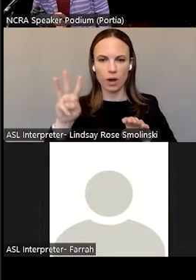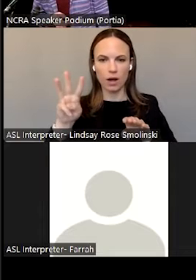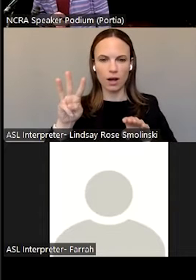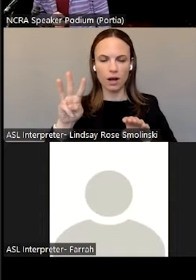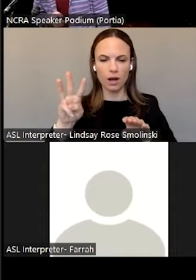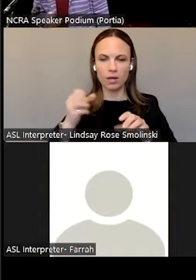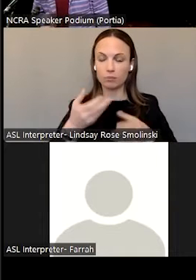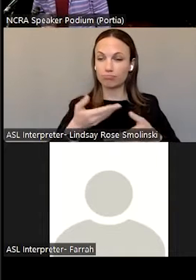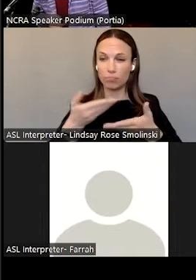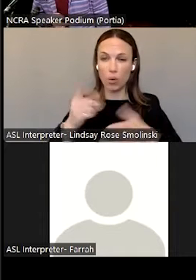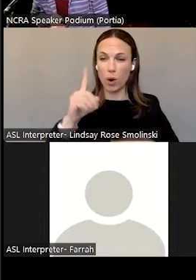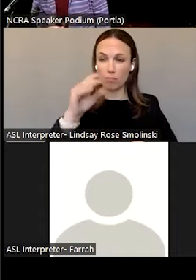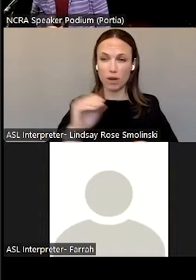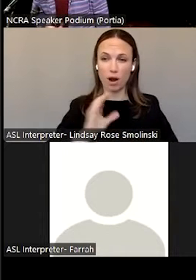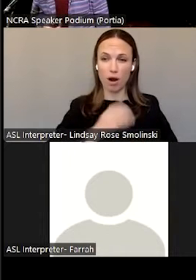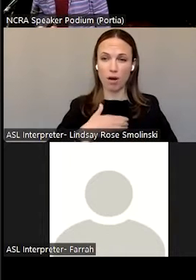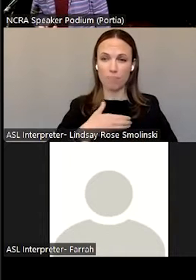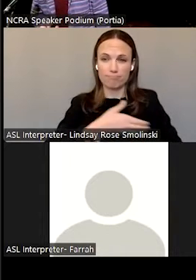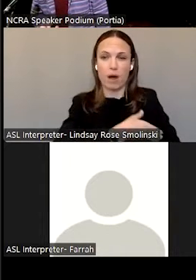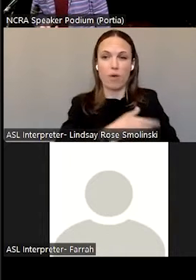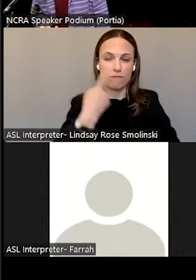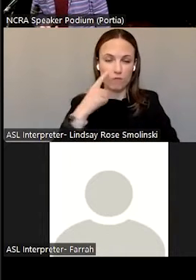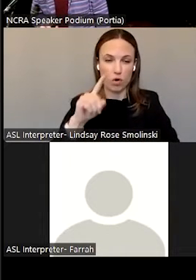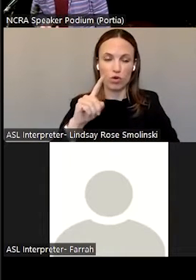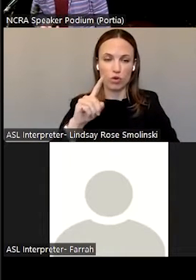100% of our power for our showroom.